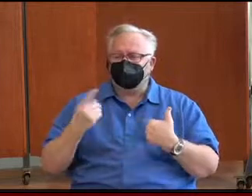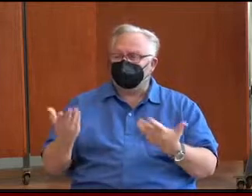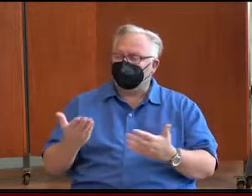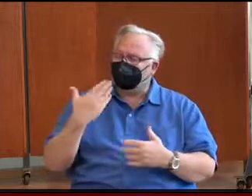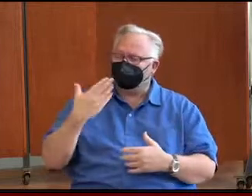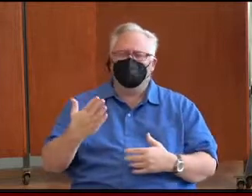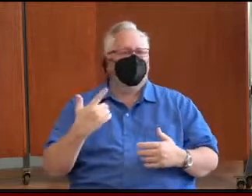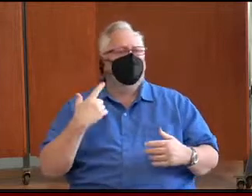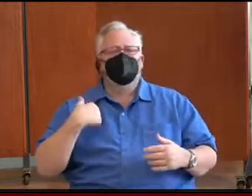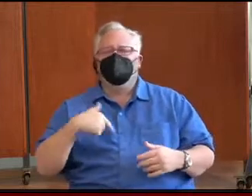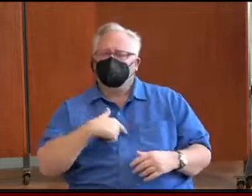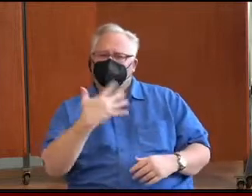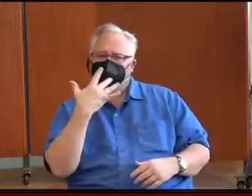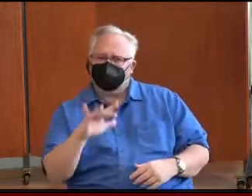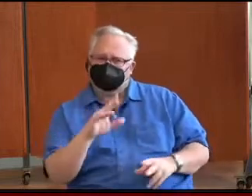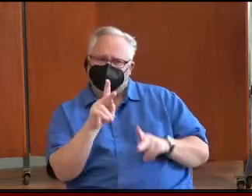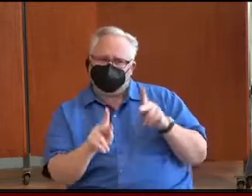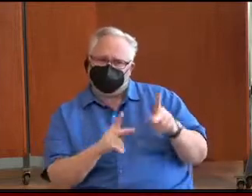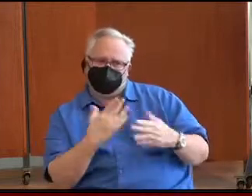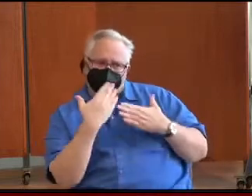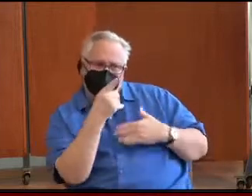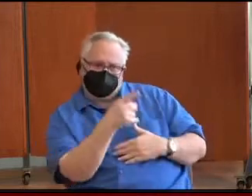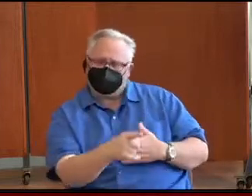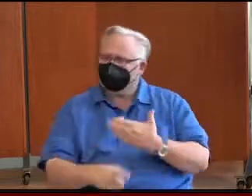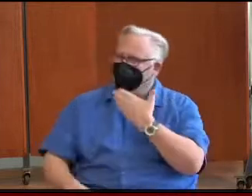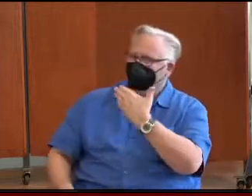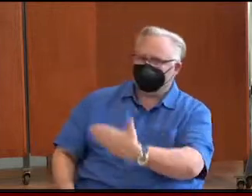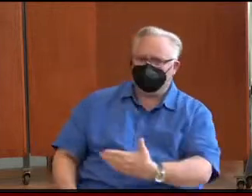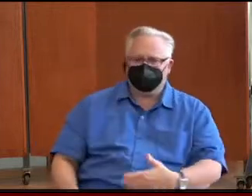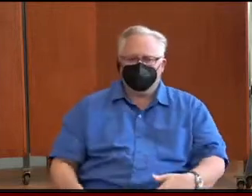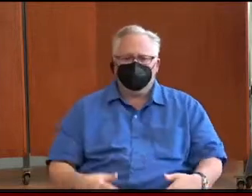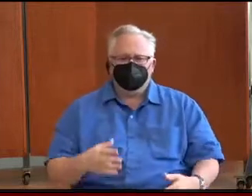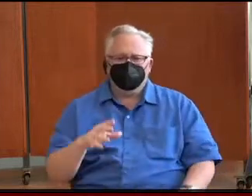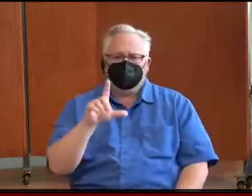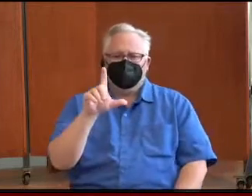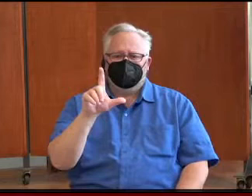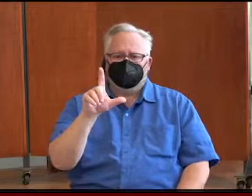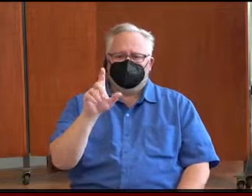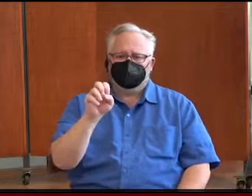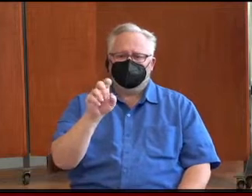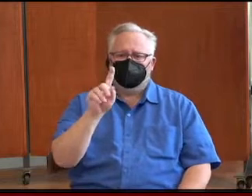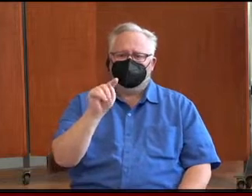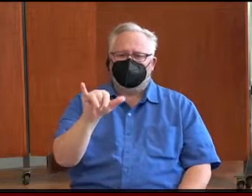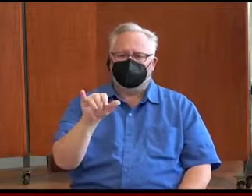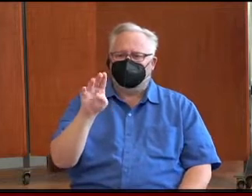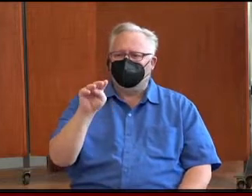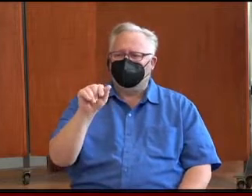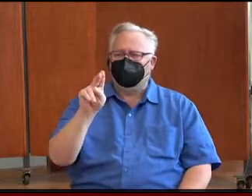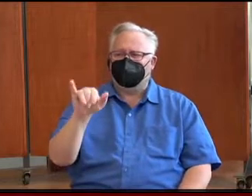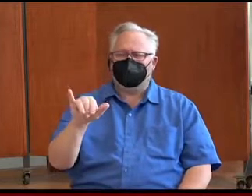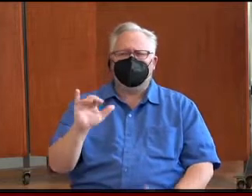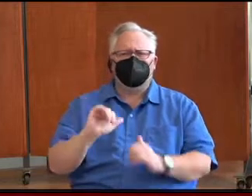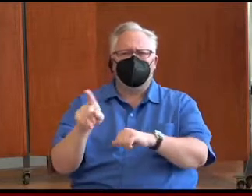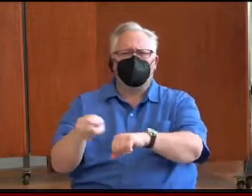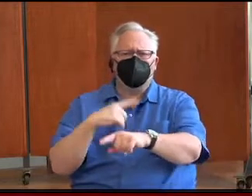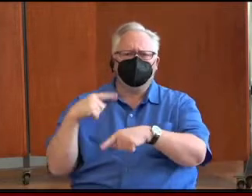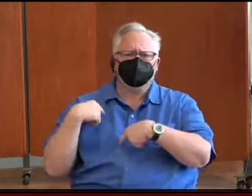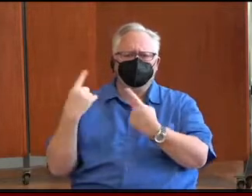We are the fortunate ones. Thank you. Thank you very much. So, Leti and Manny, how long have you been volunteering at the